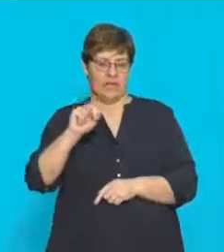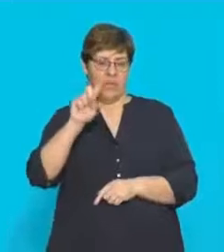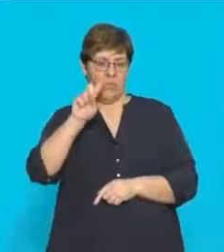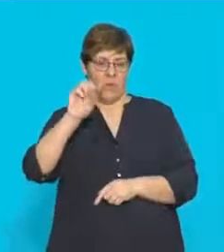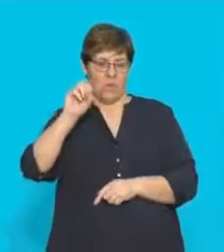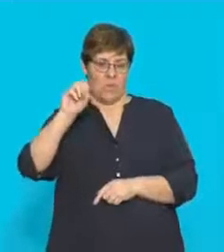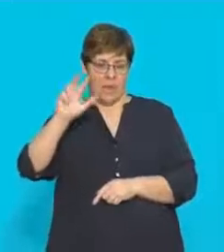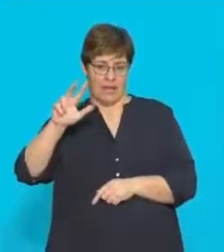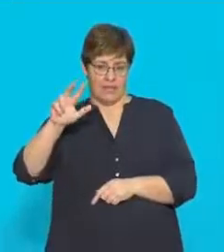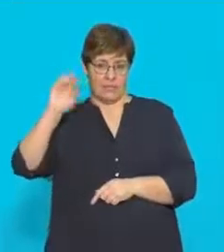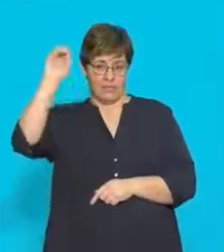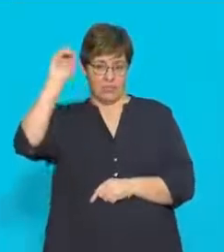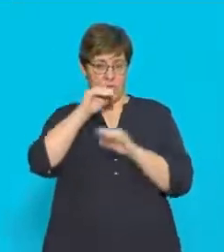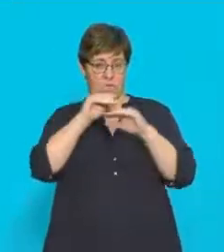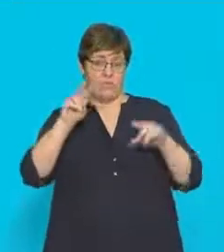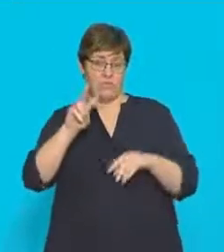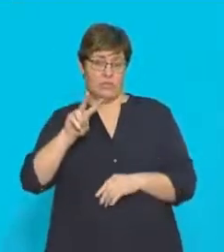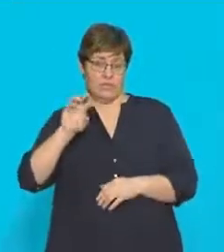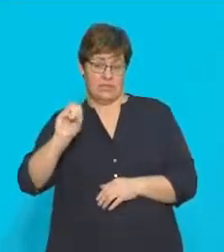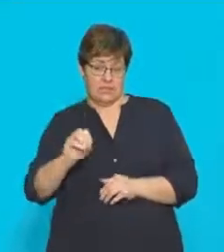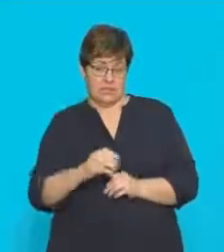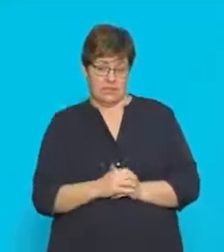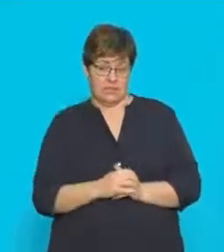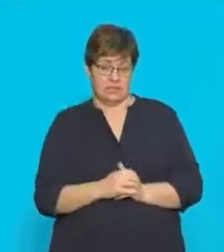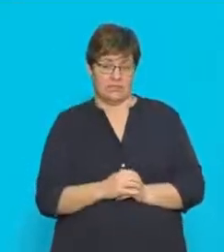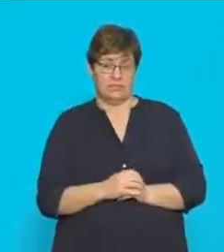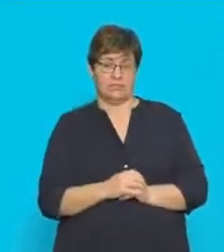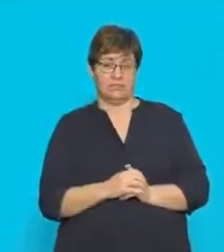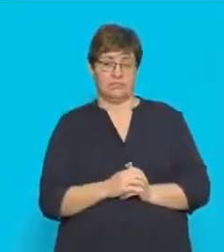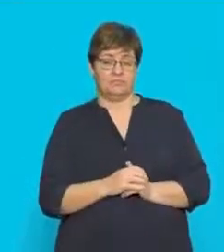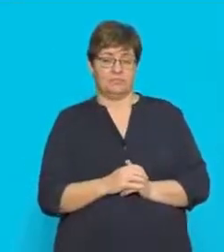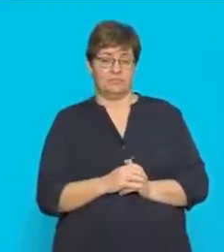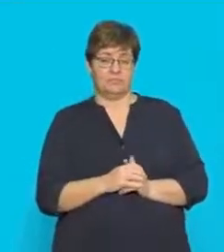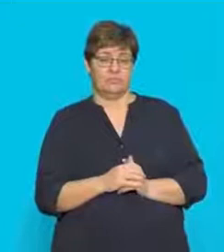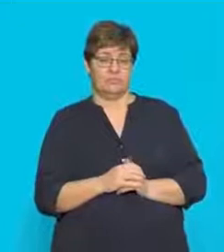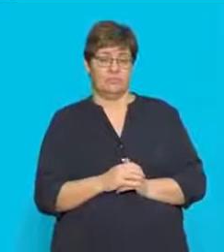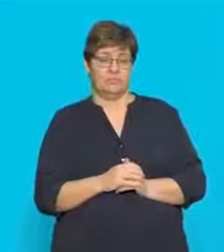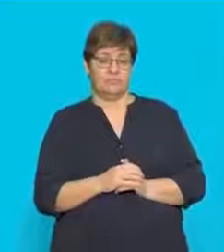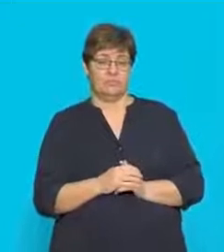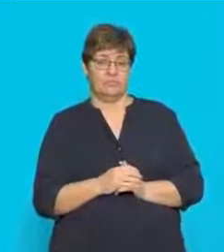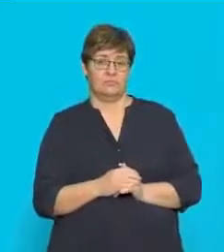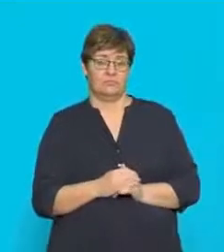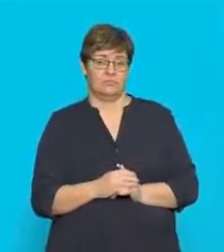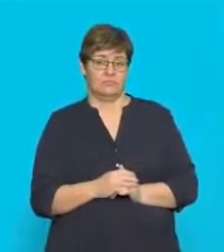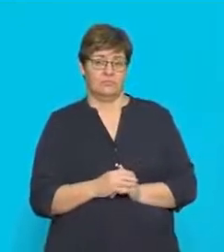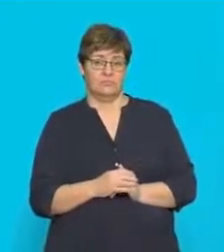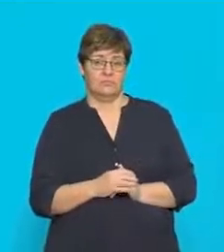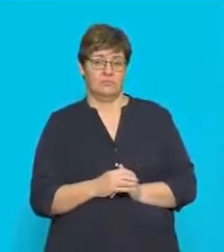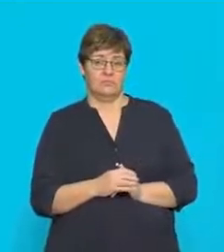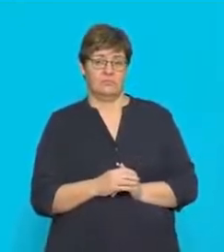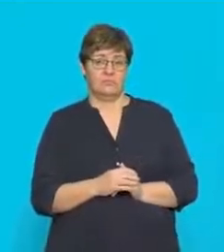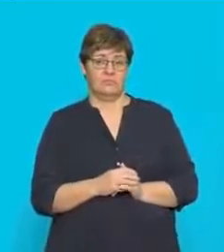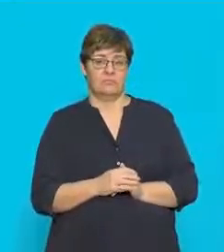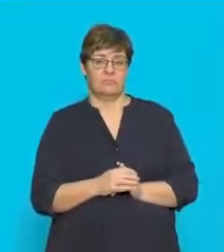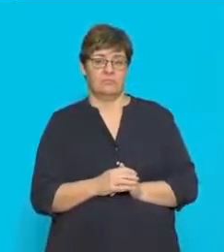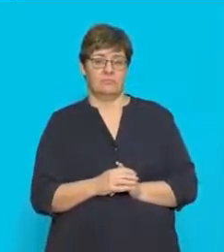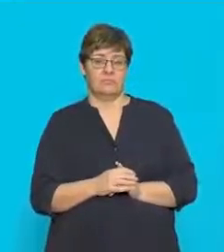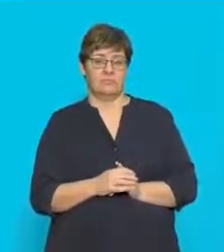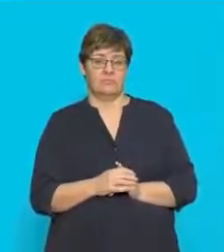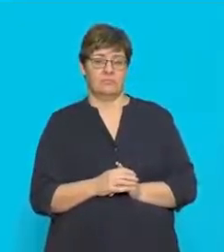over 10, that piece, equal to sine of L,